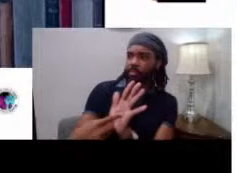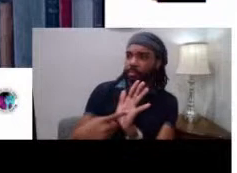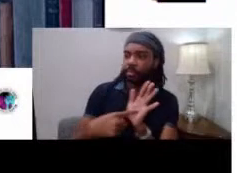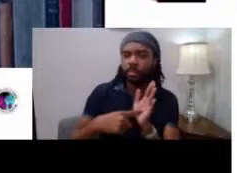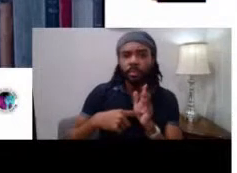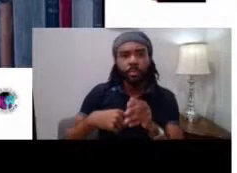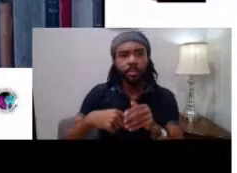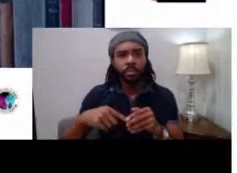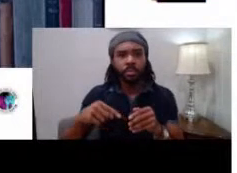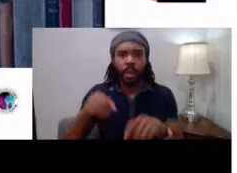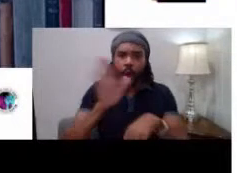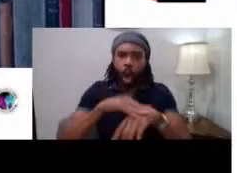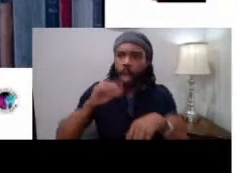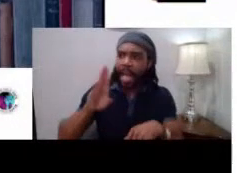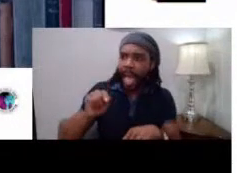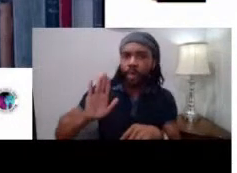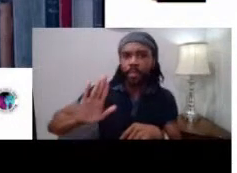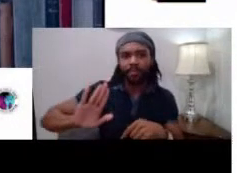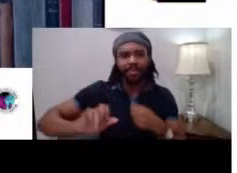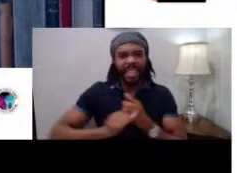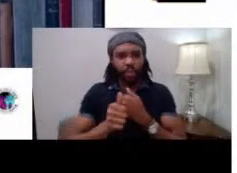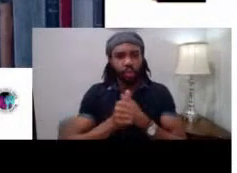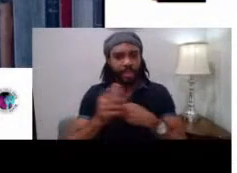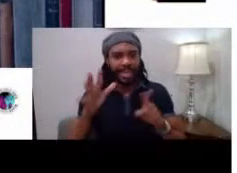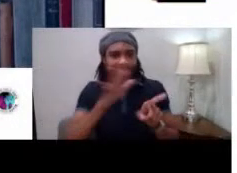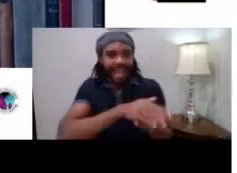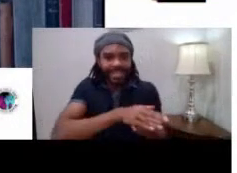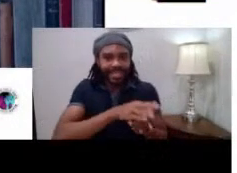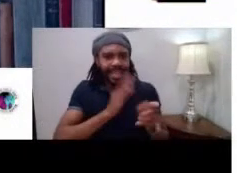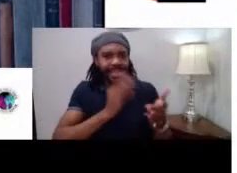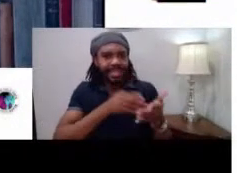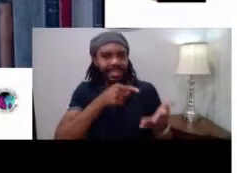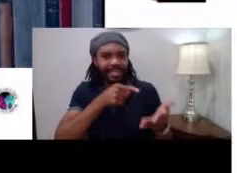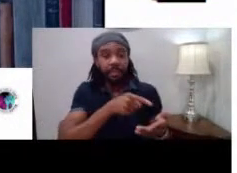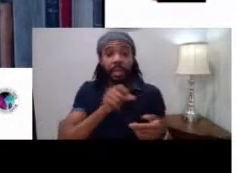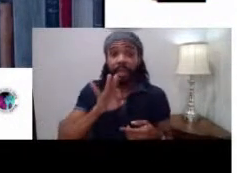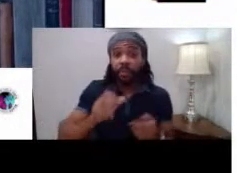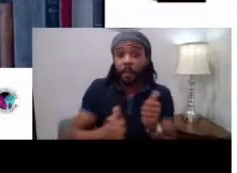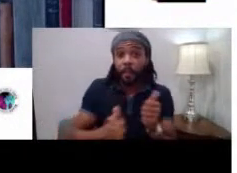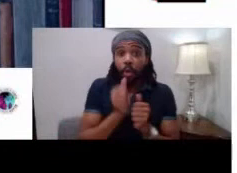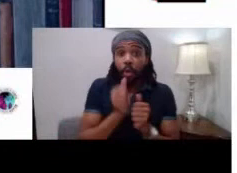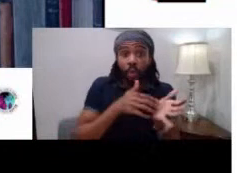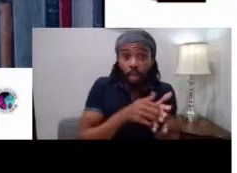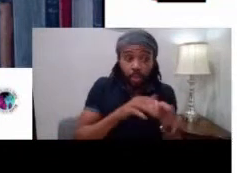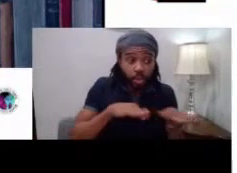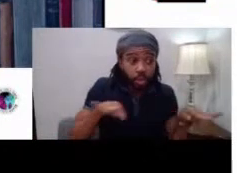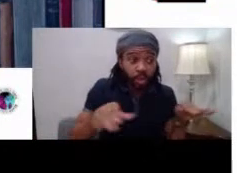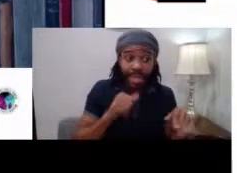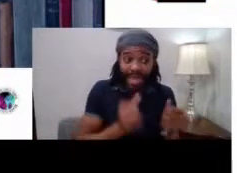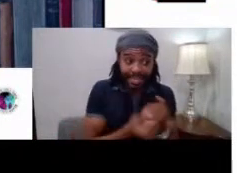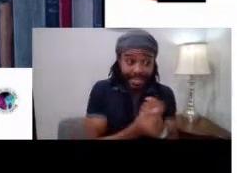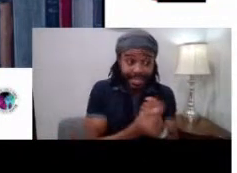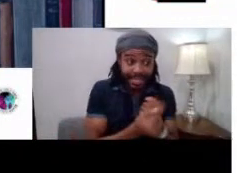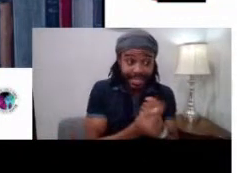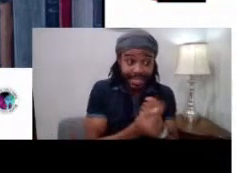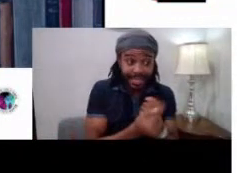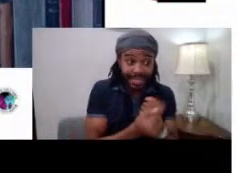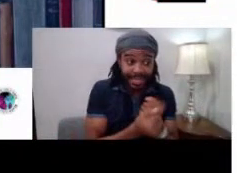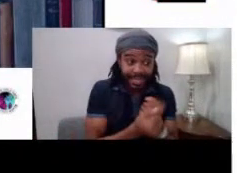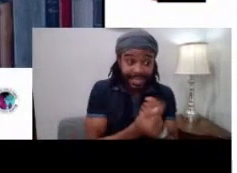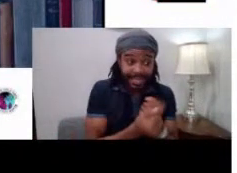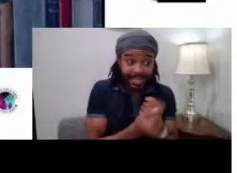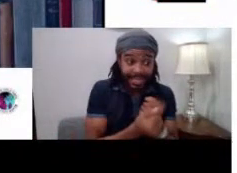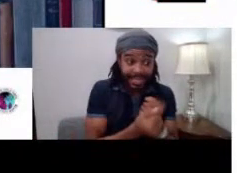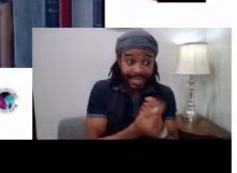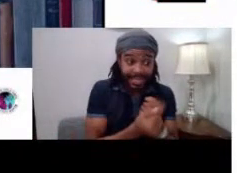their rights and their safety. Because if our most vulnerable children aren't safe, none of our children are safe. By speaking out at